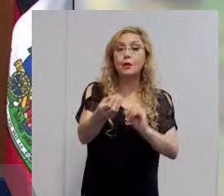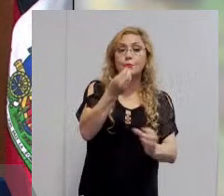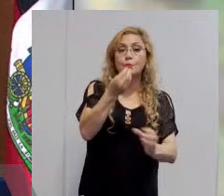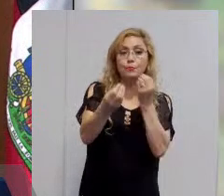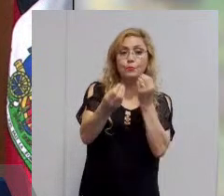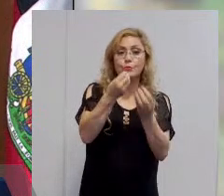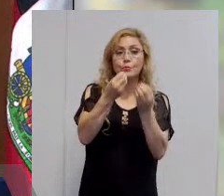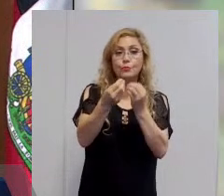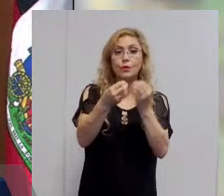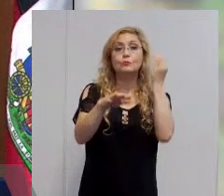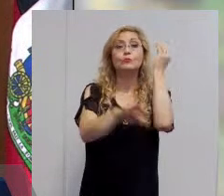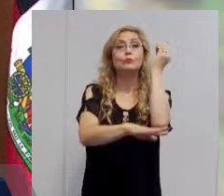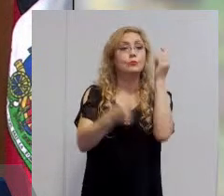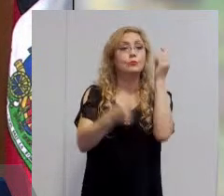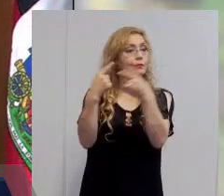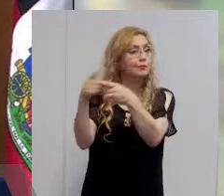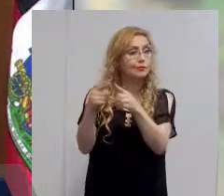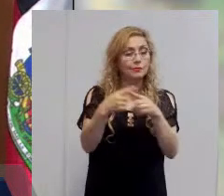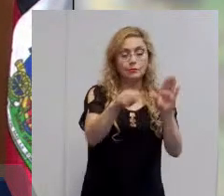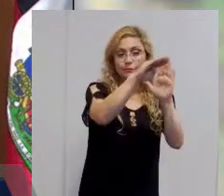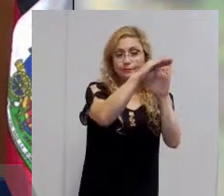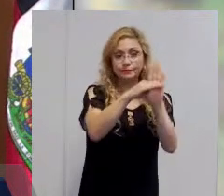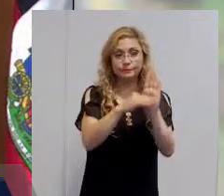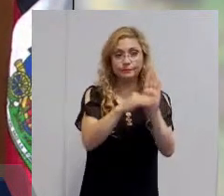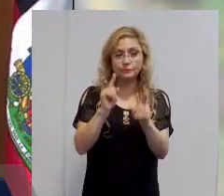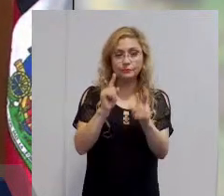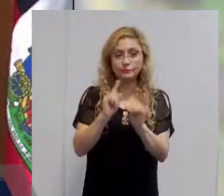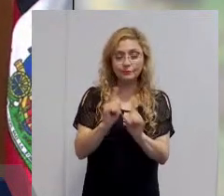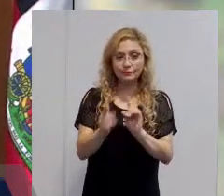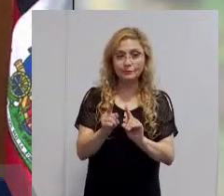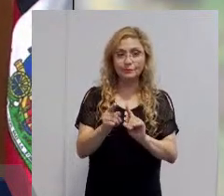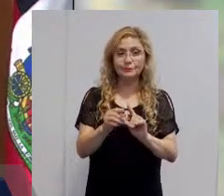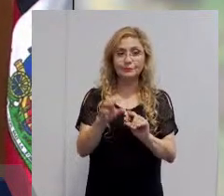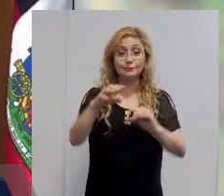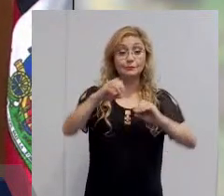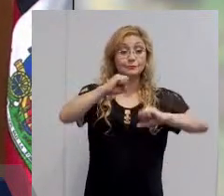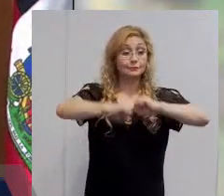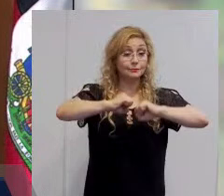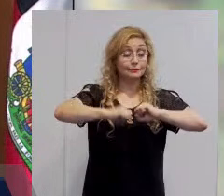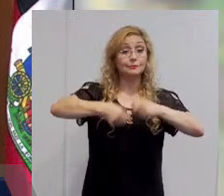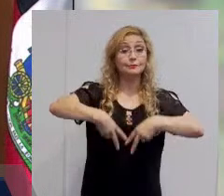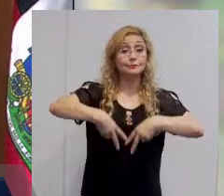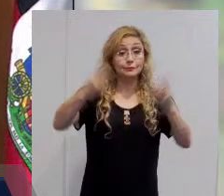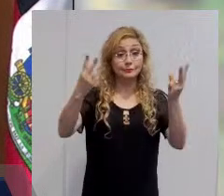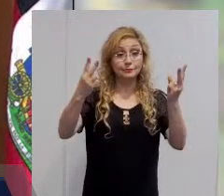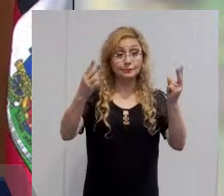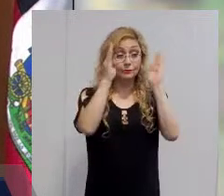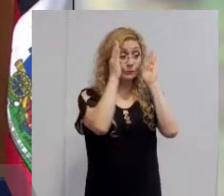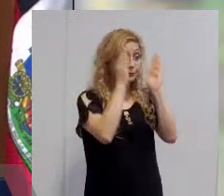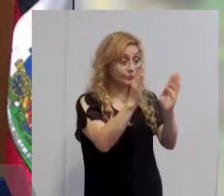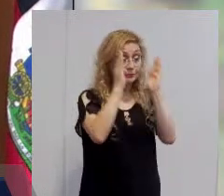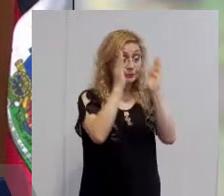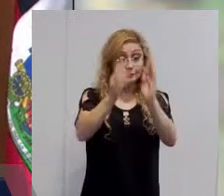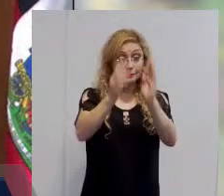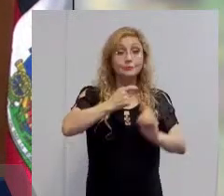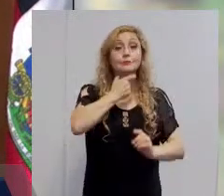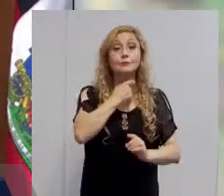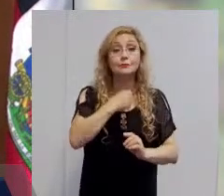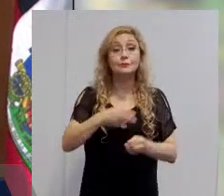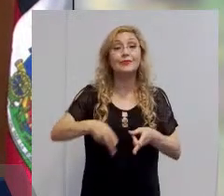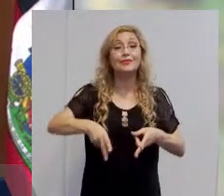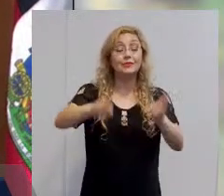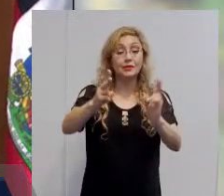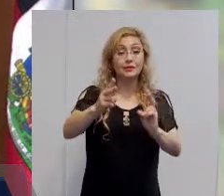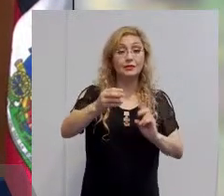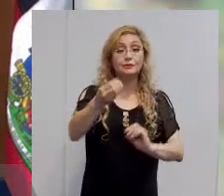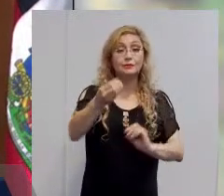on the nutritional needs using a variety of different programs that have been coordinated by different public